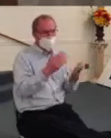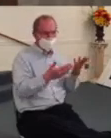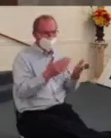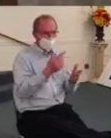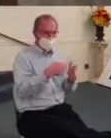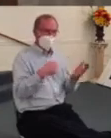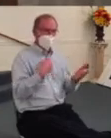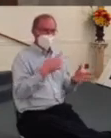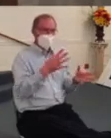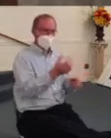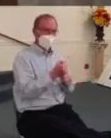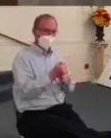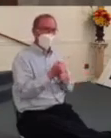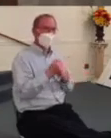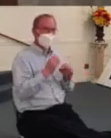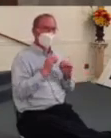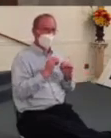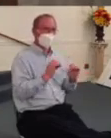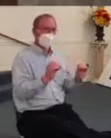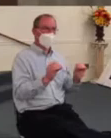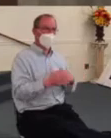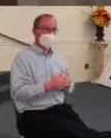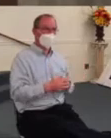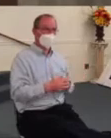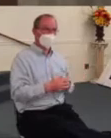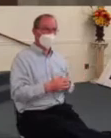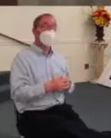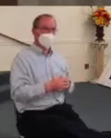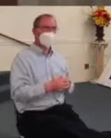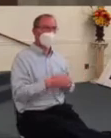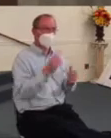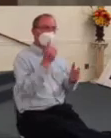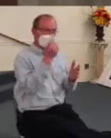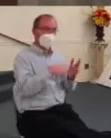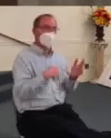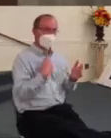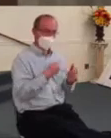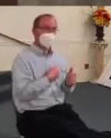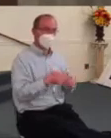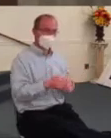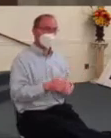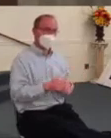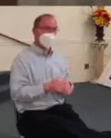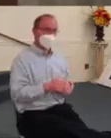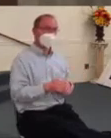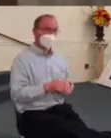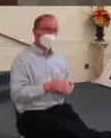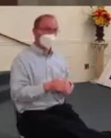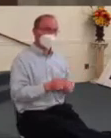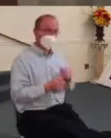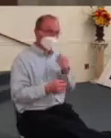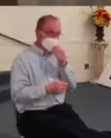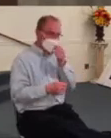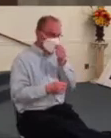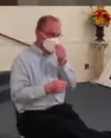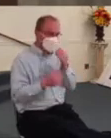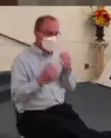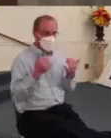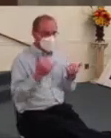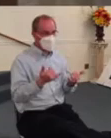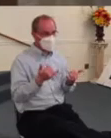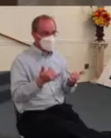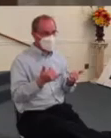It costs us. At this particular moment, it costs us the challenge